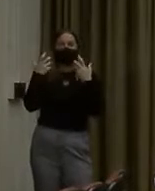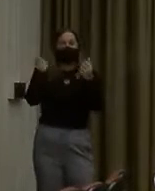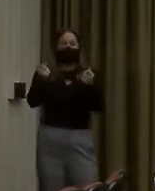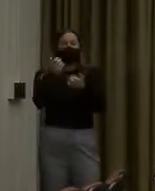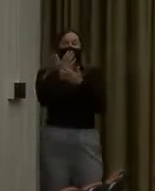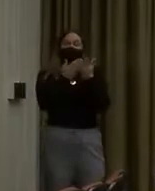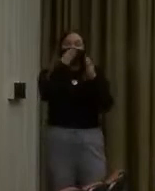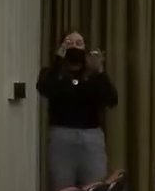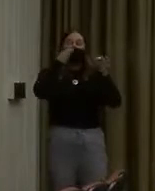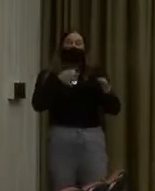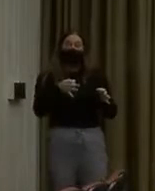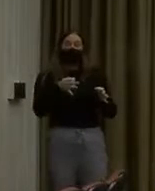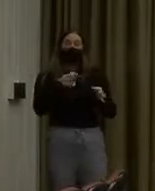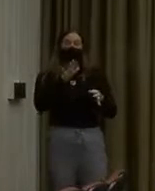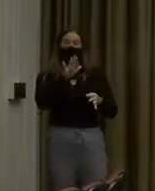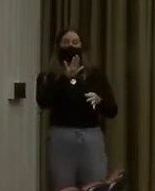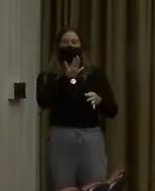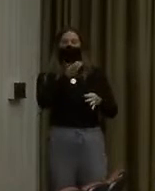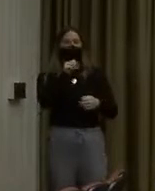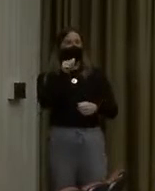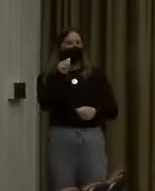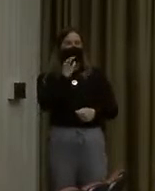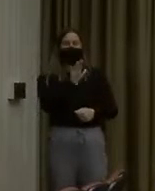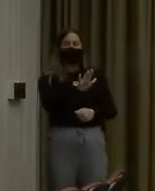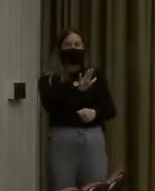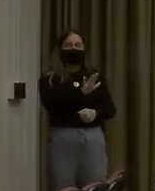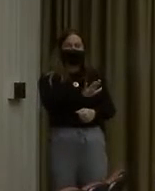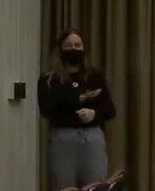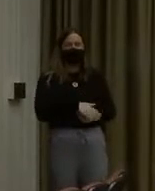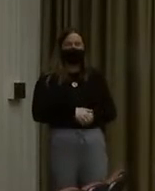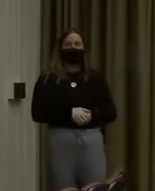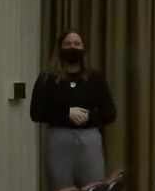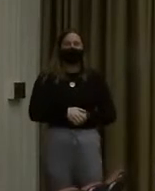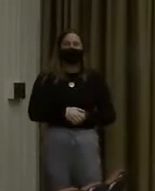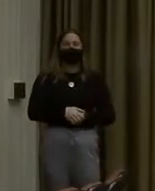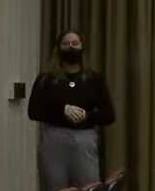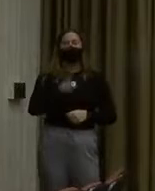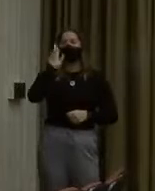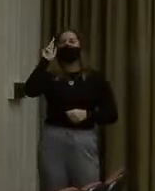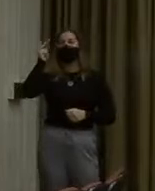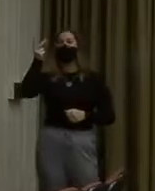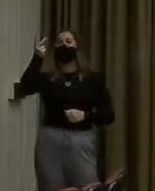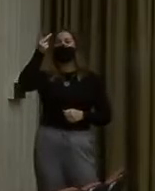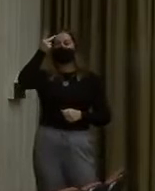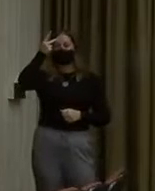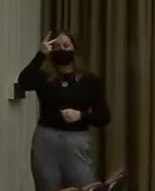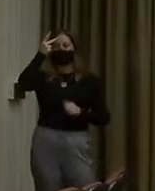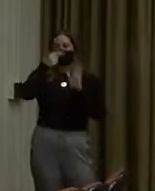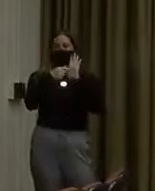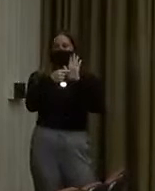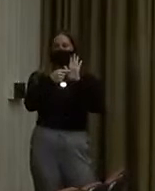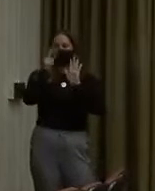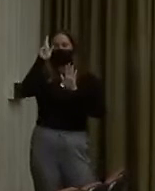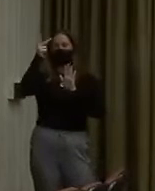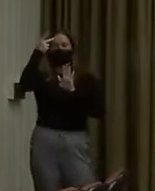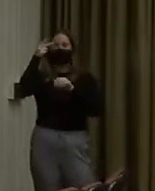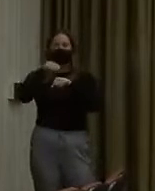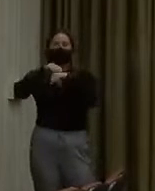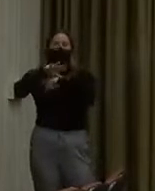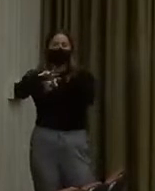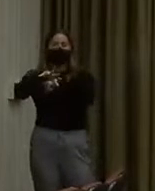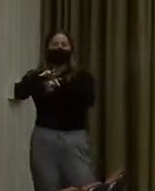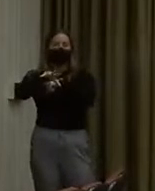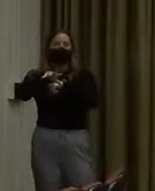decisions that have been made on their behalf. These are the political determinants of health. Somewhere